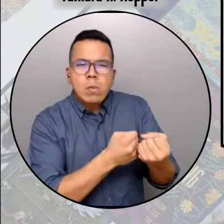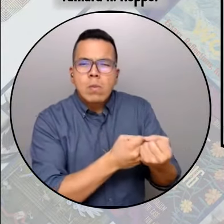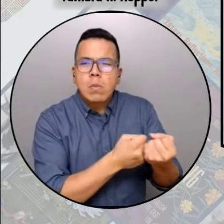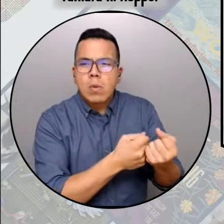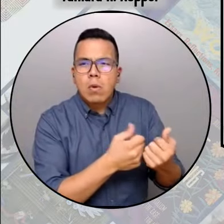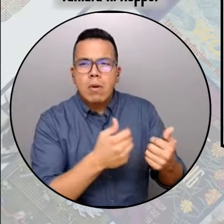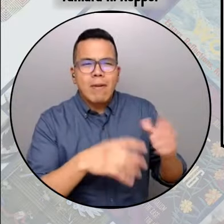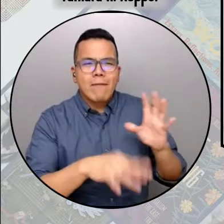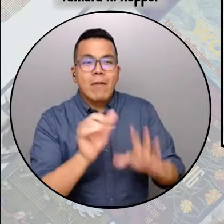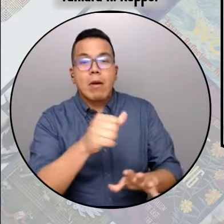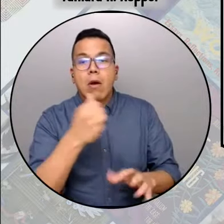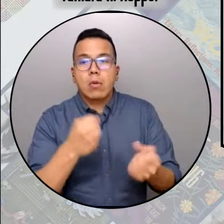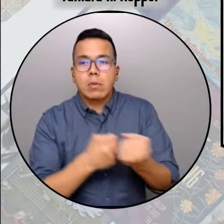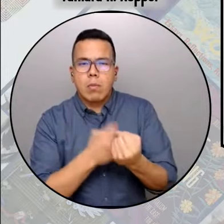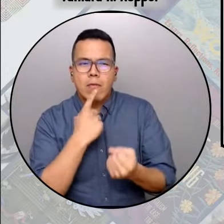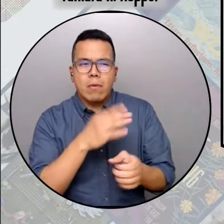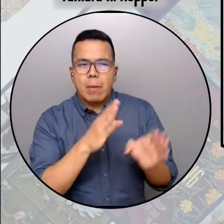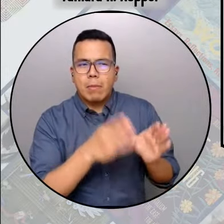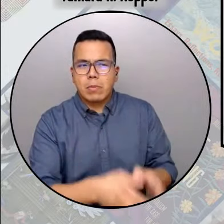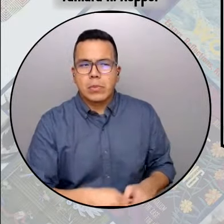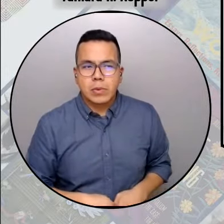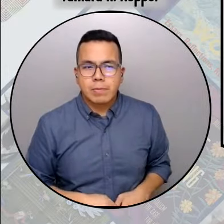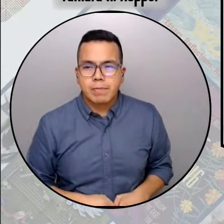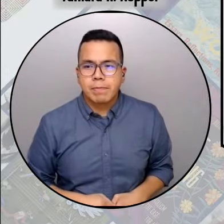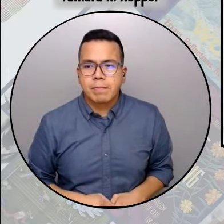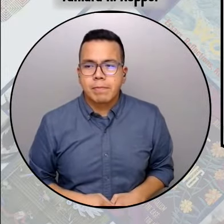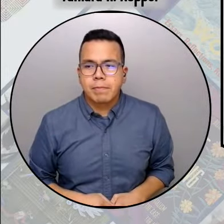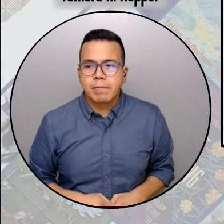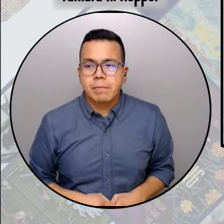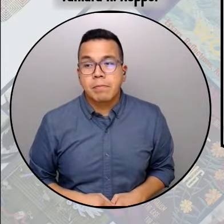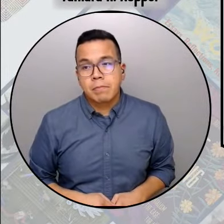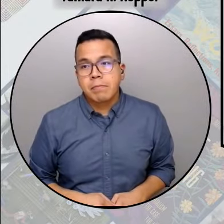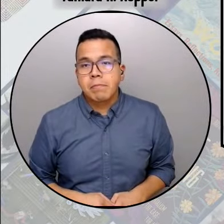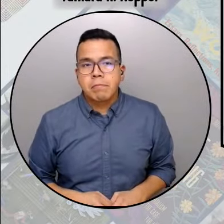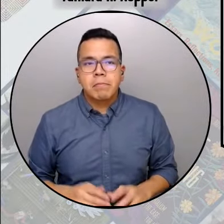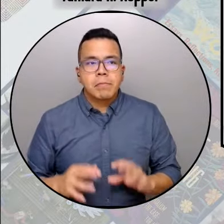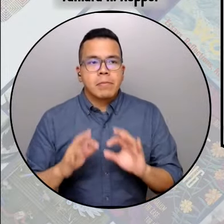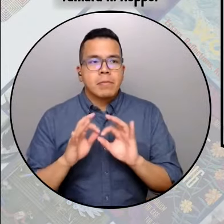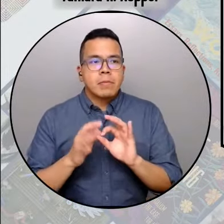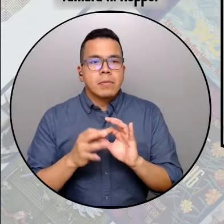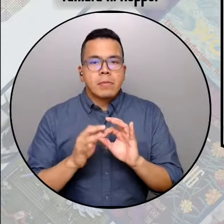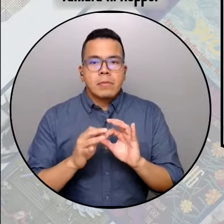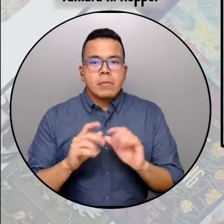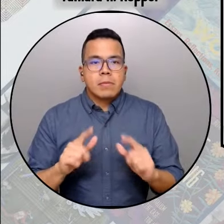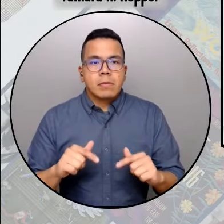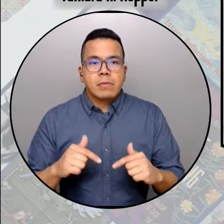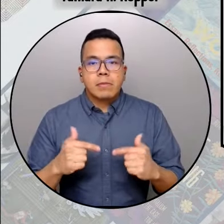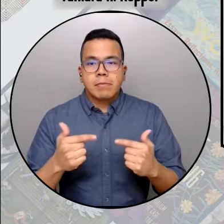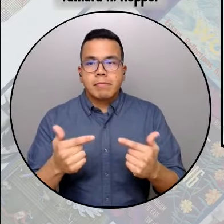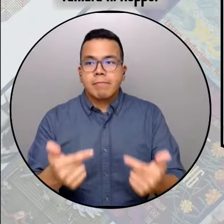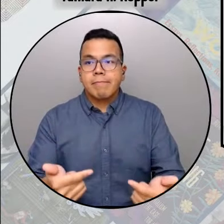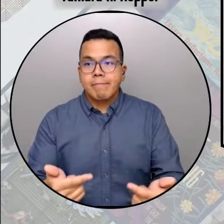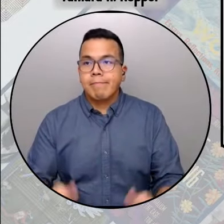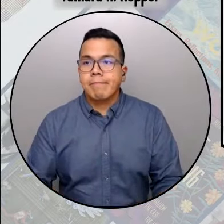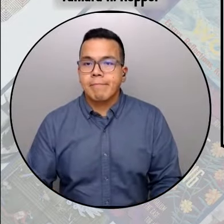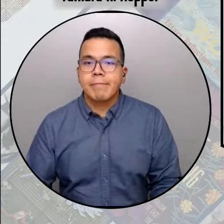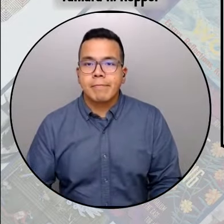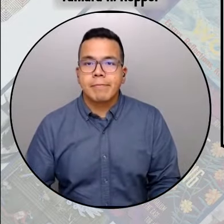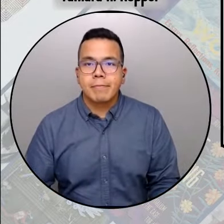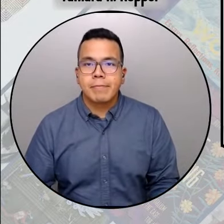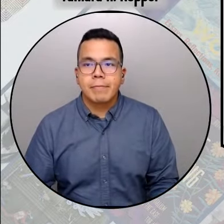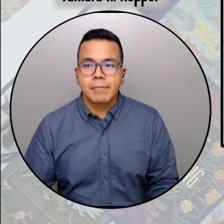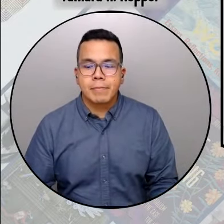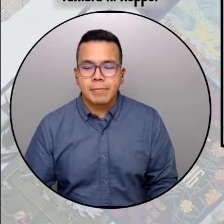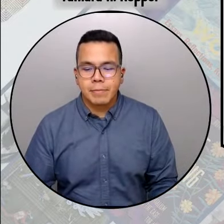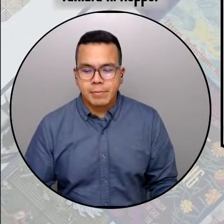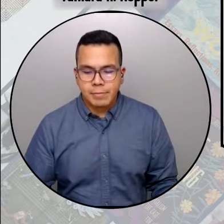forms of support. What you are happening though, is there are have been a few successful cases